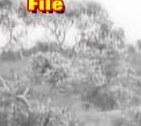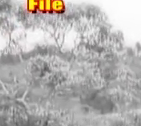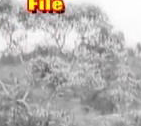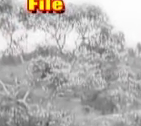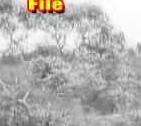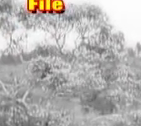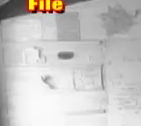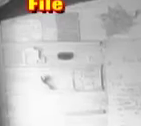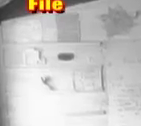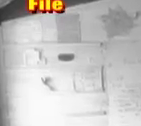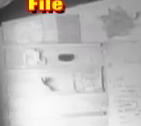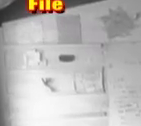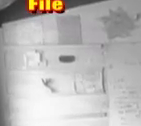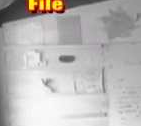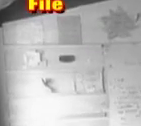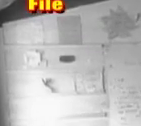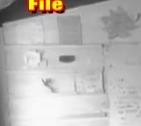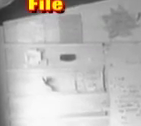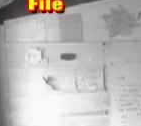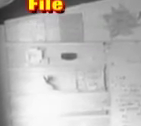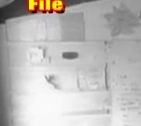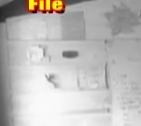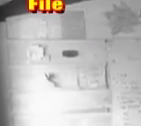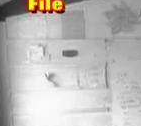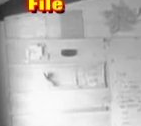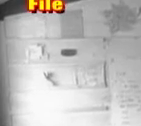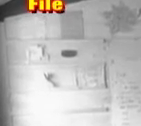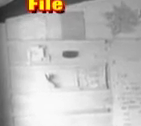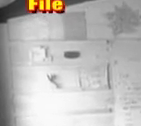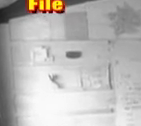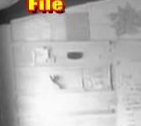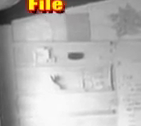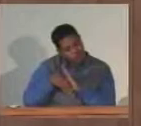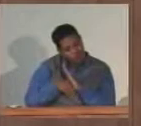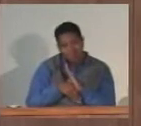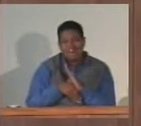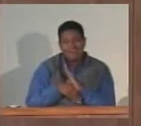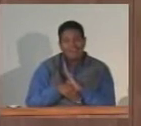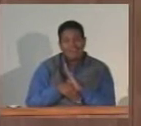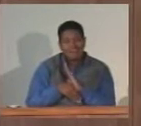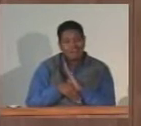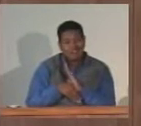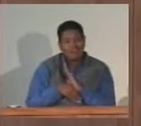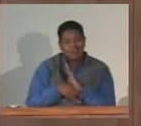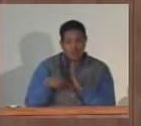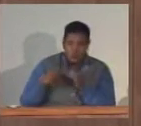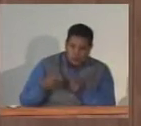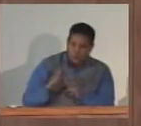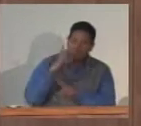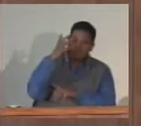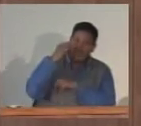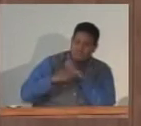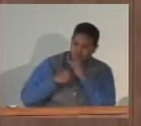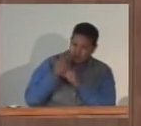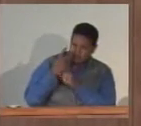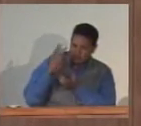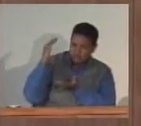declined steadily during a 5-year period. It's not just a once-off thing. It's a